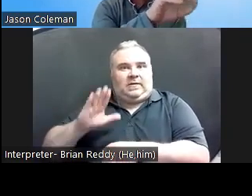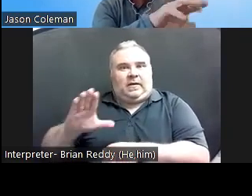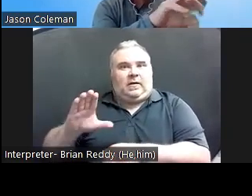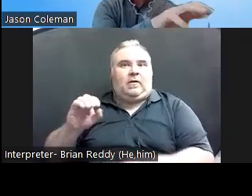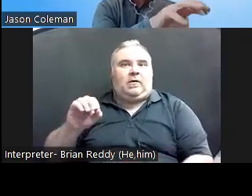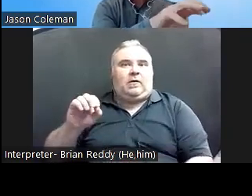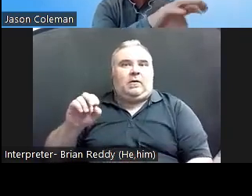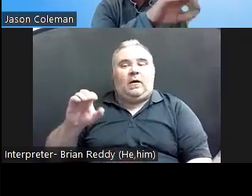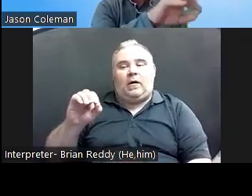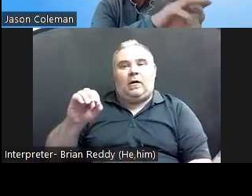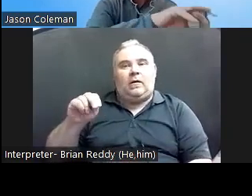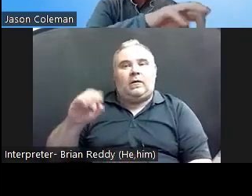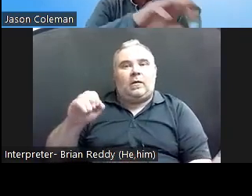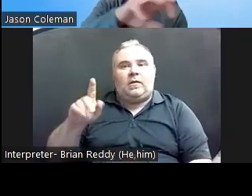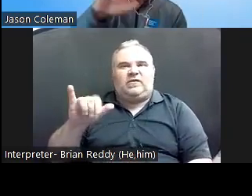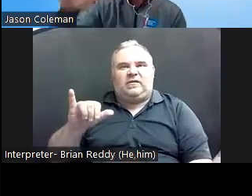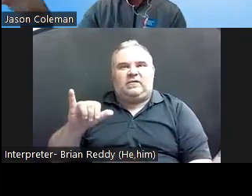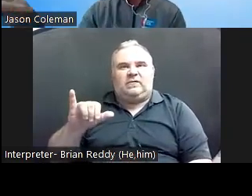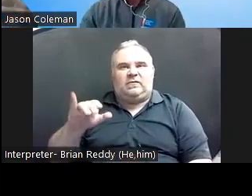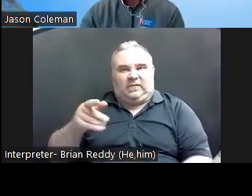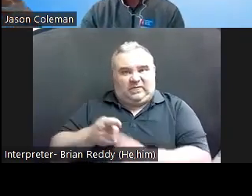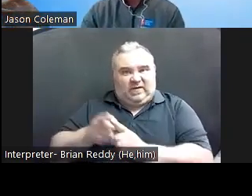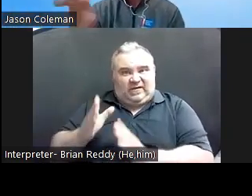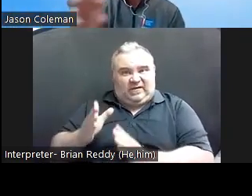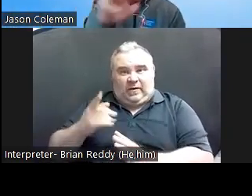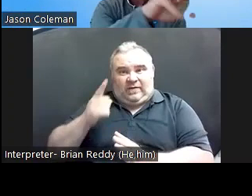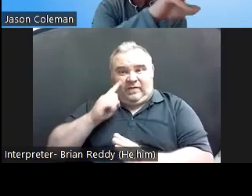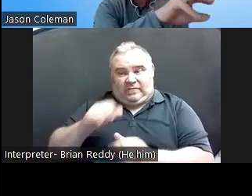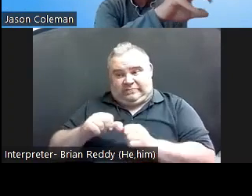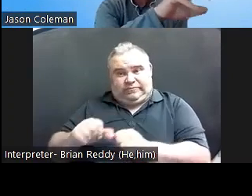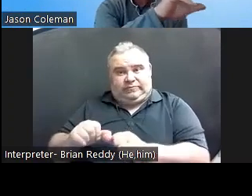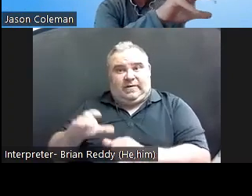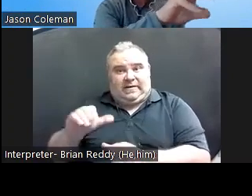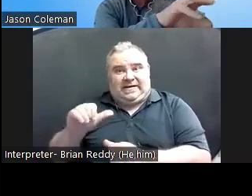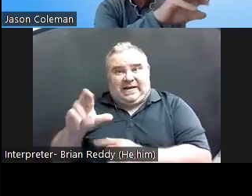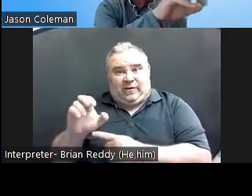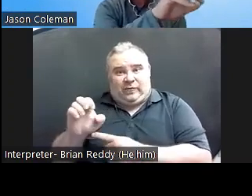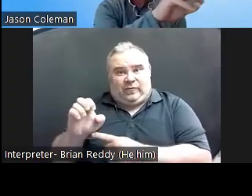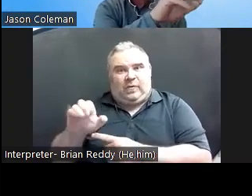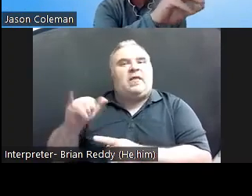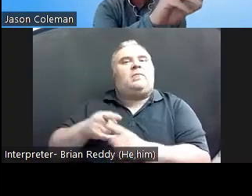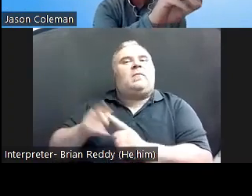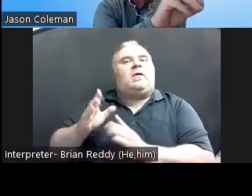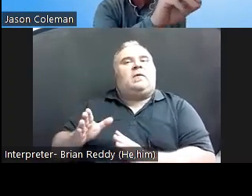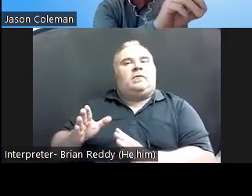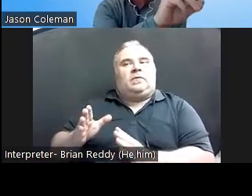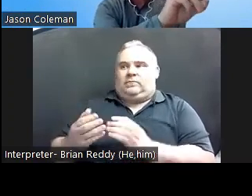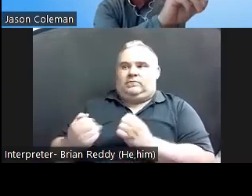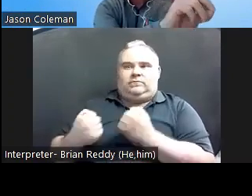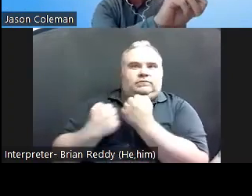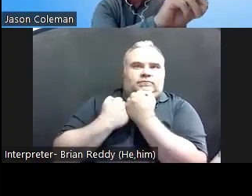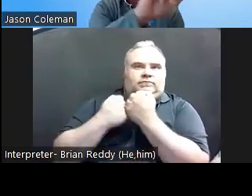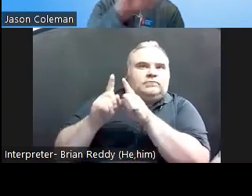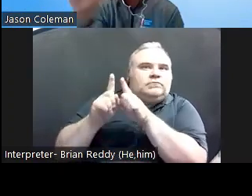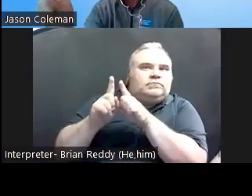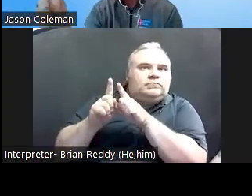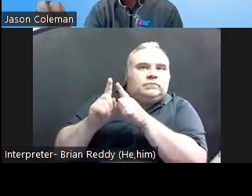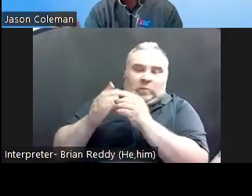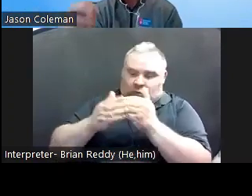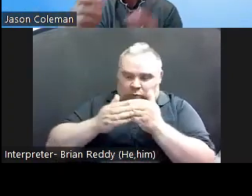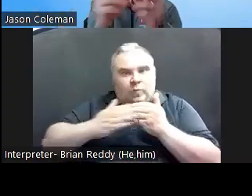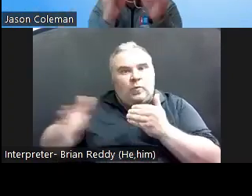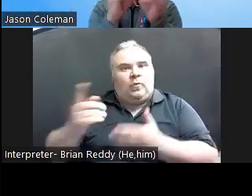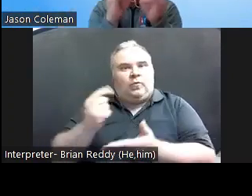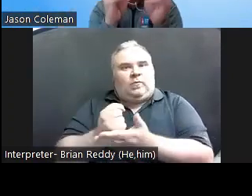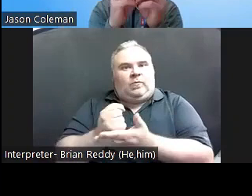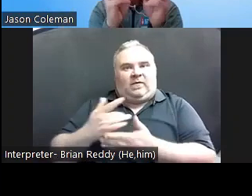oncology specialists for their continuation of care, because that specialist was at their side throughout their treatment, so